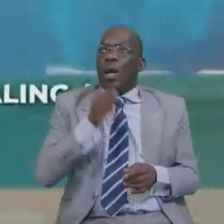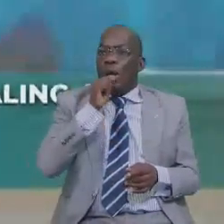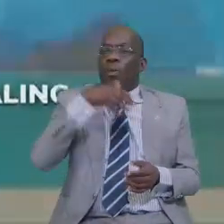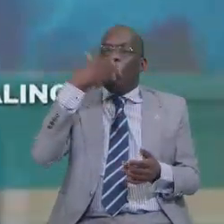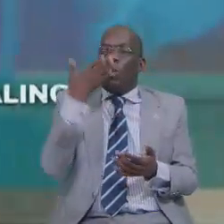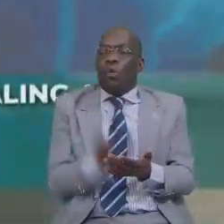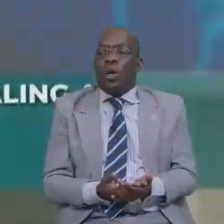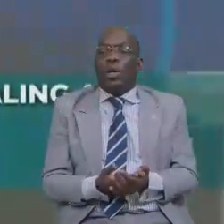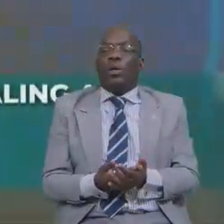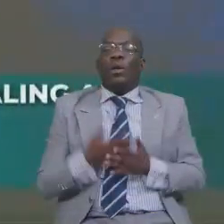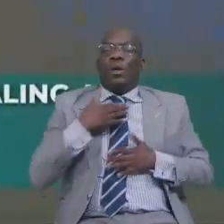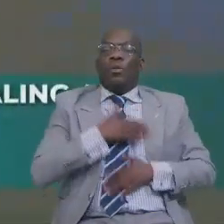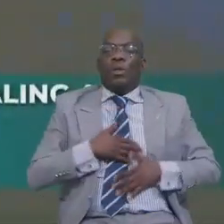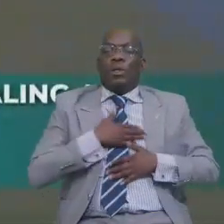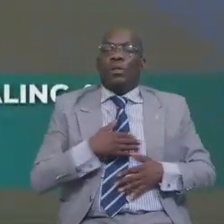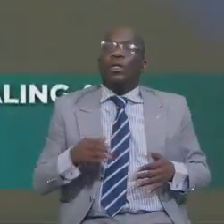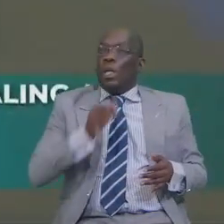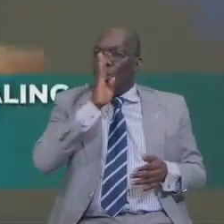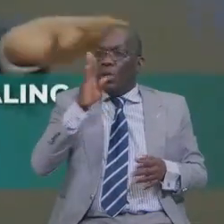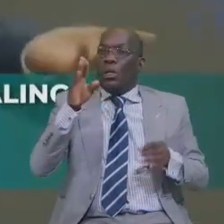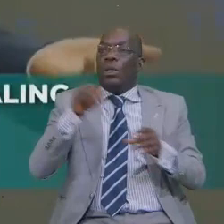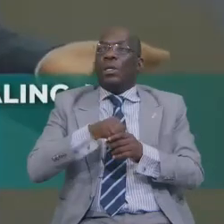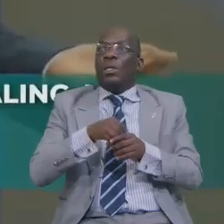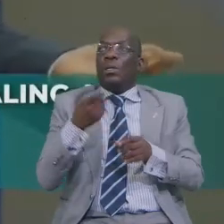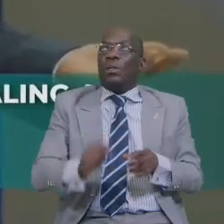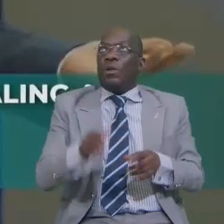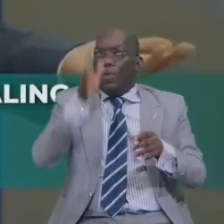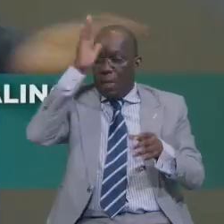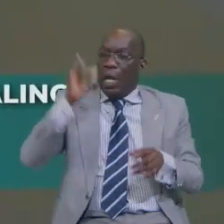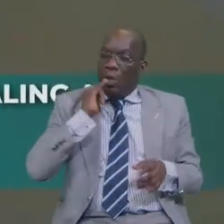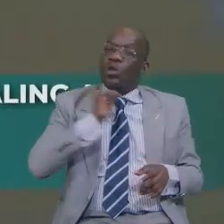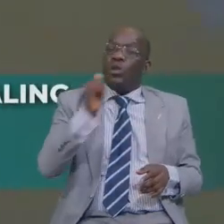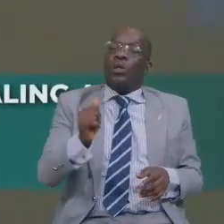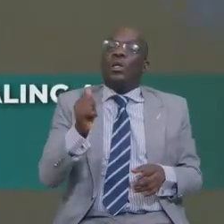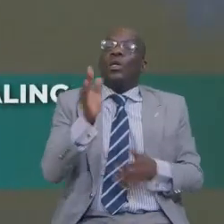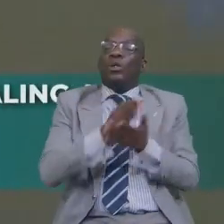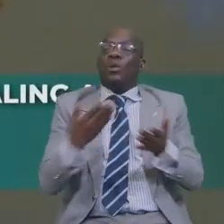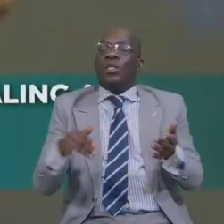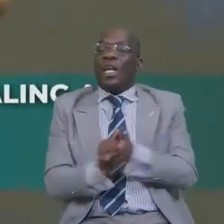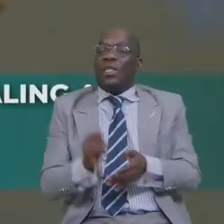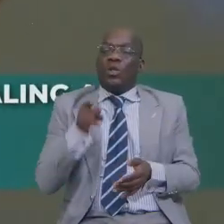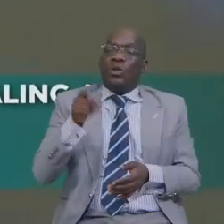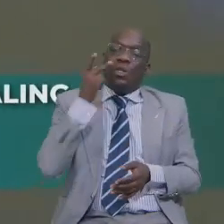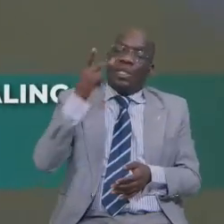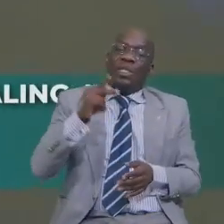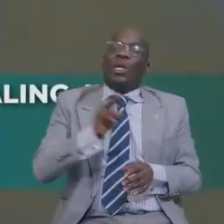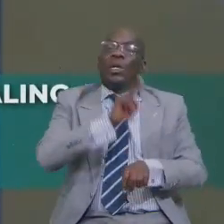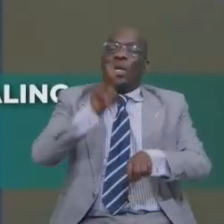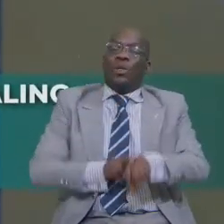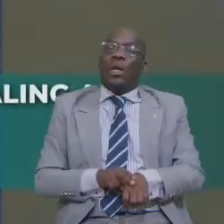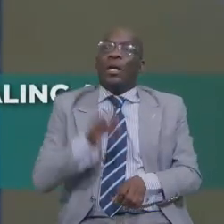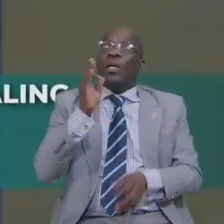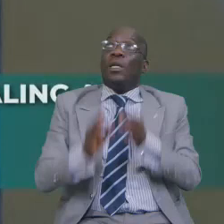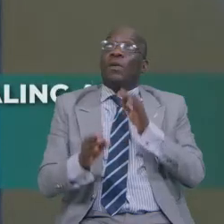was not a physical, natural thing that, okay, if it's in the